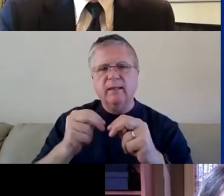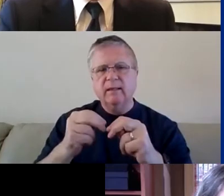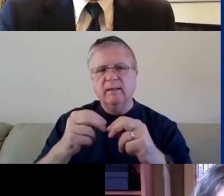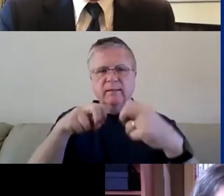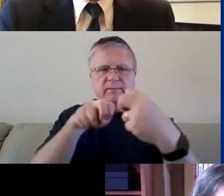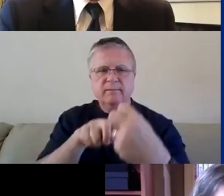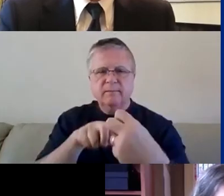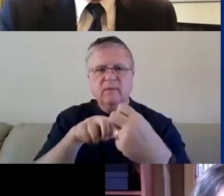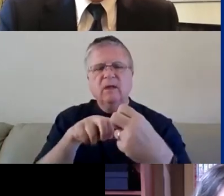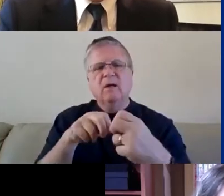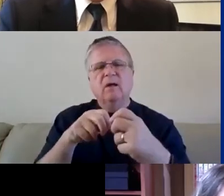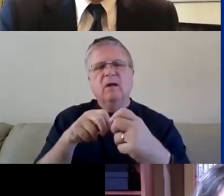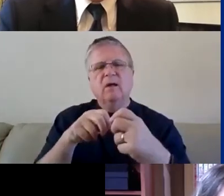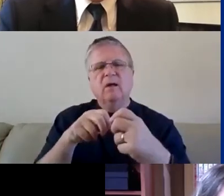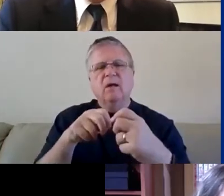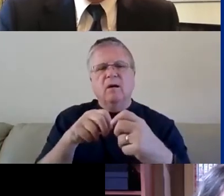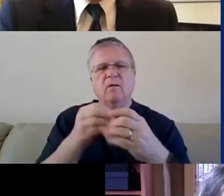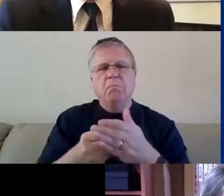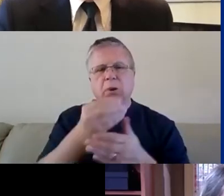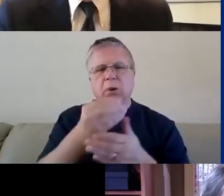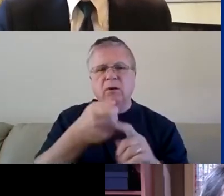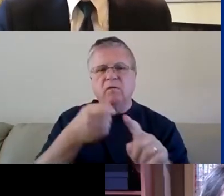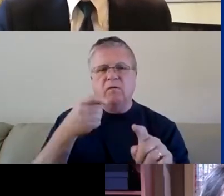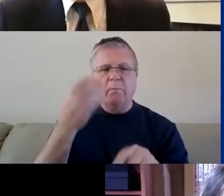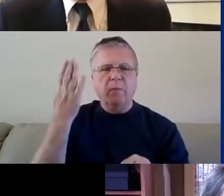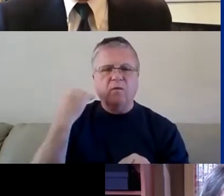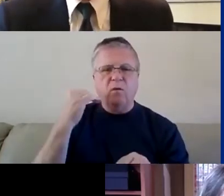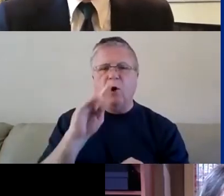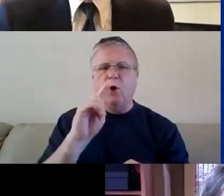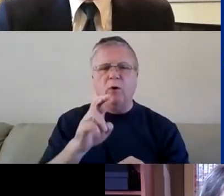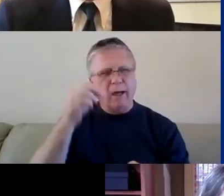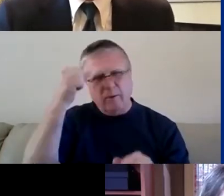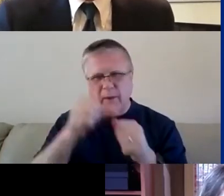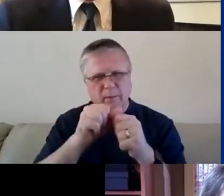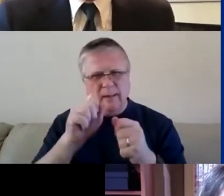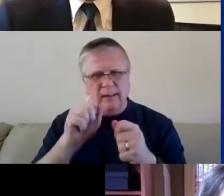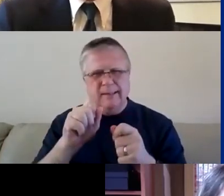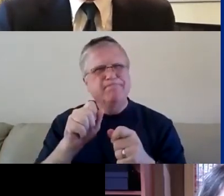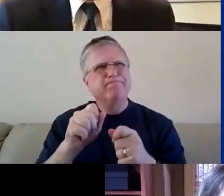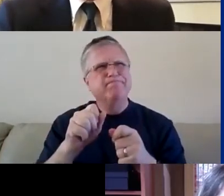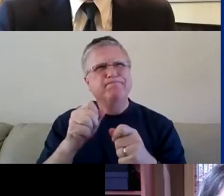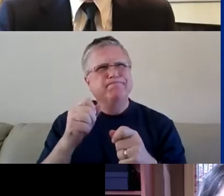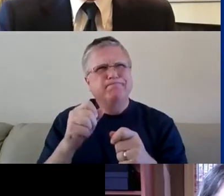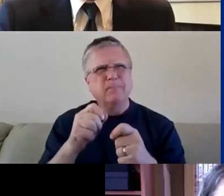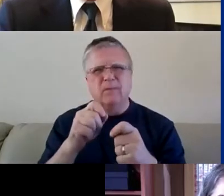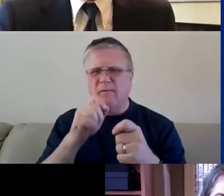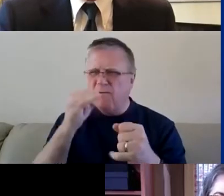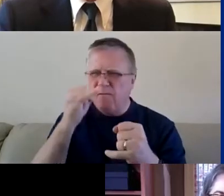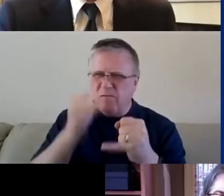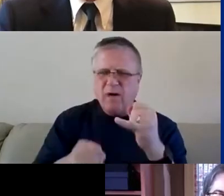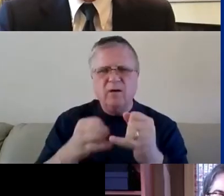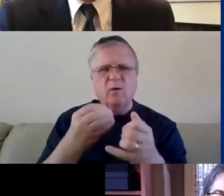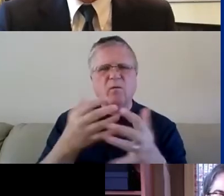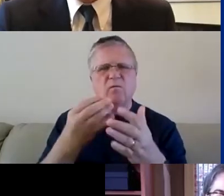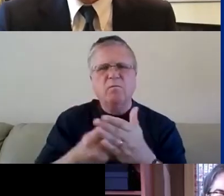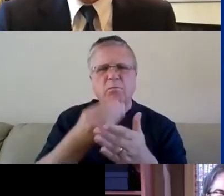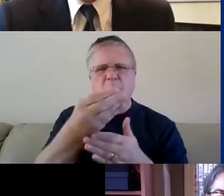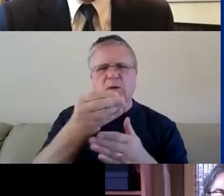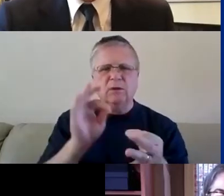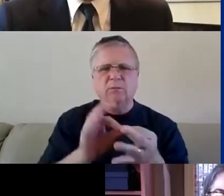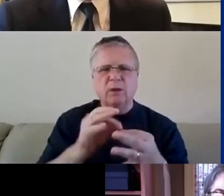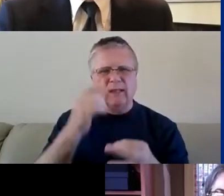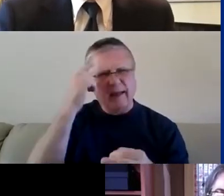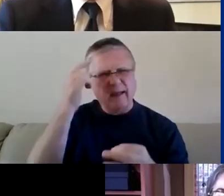from the prior owner. I don't recall off the top of my head what the final purchase price was. I believe it was in excess of $8